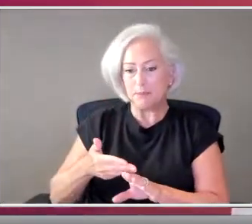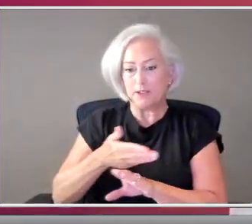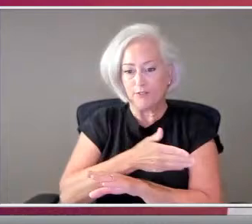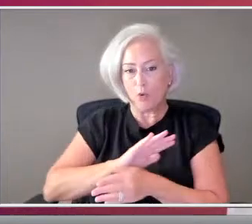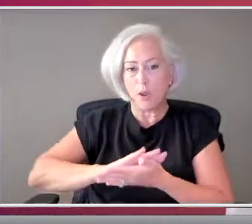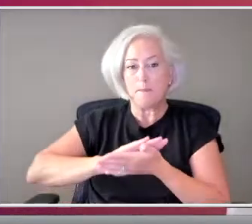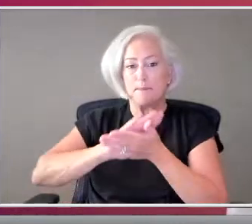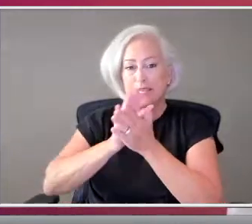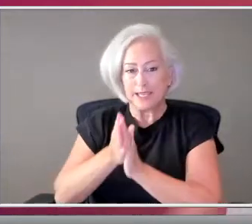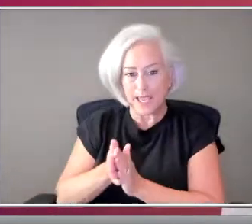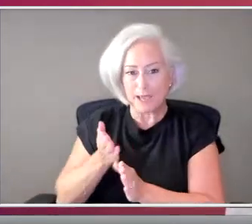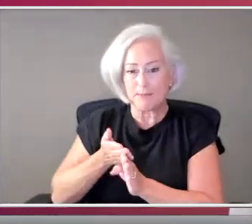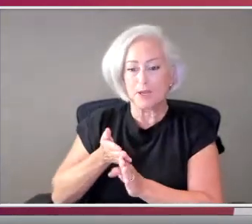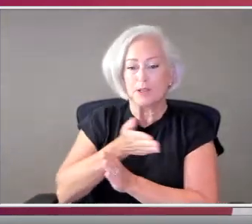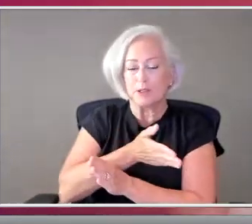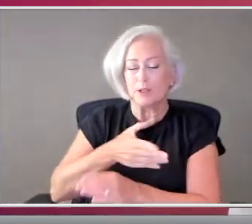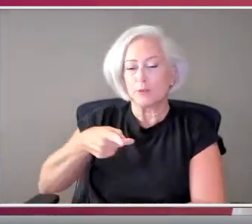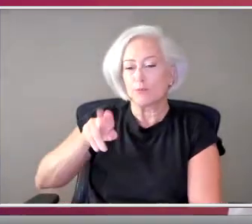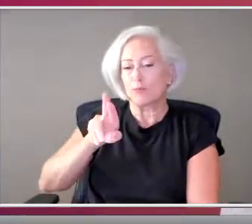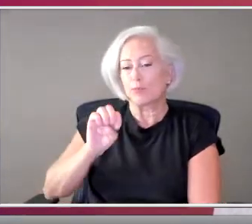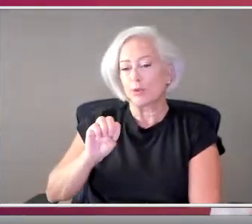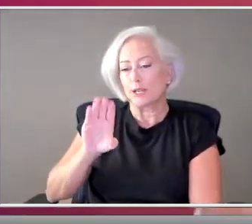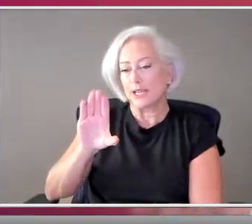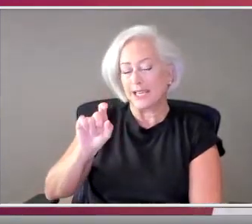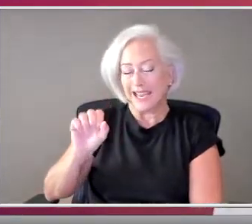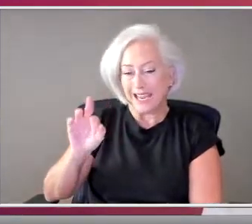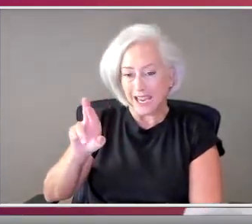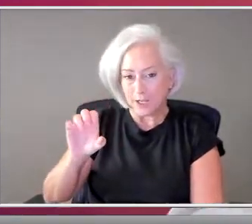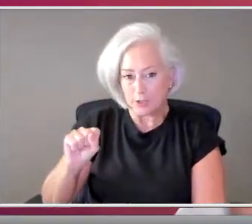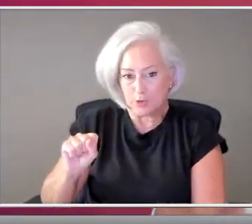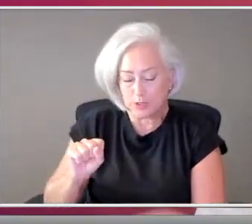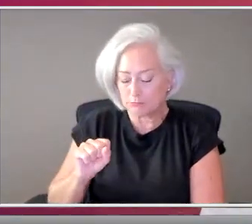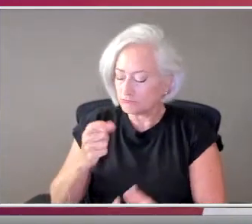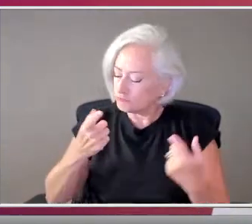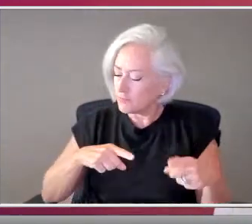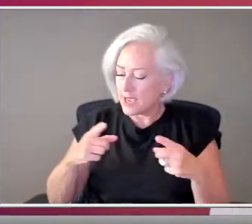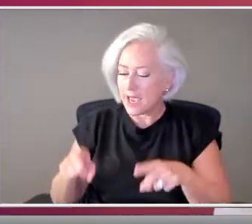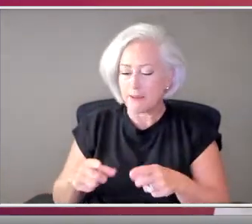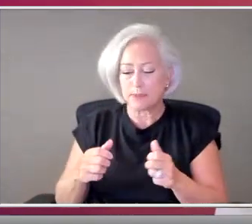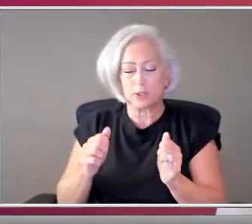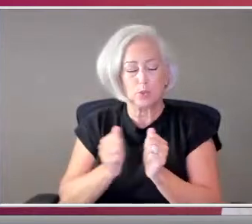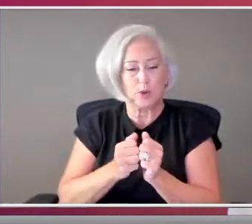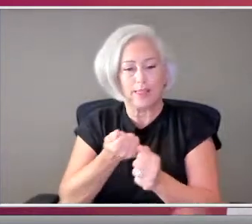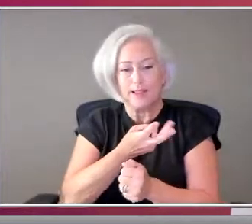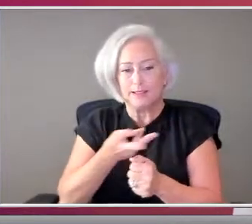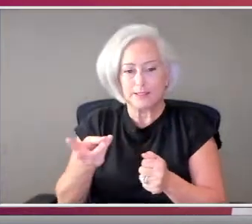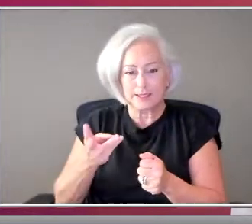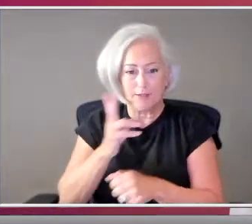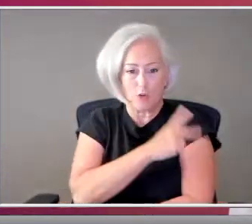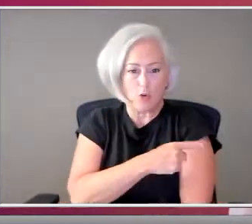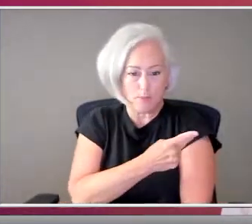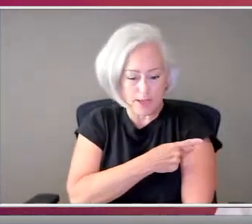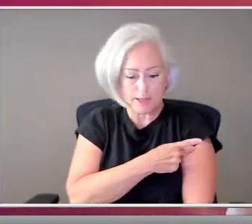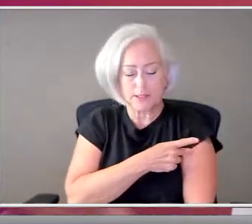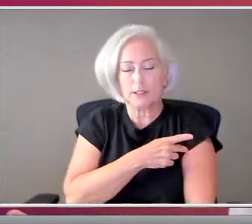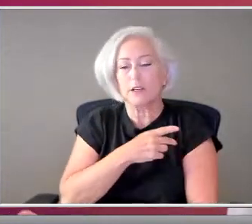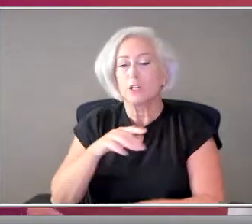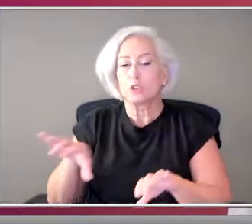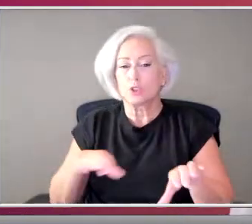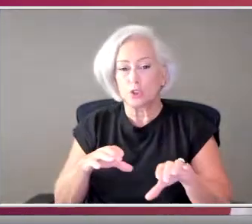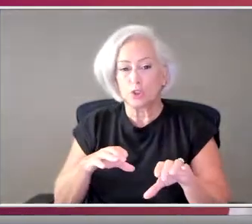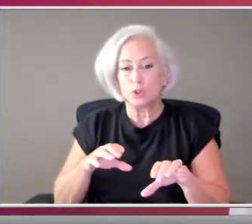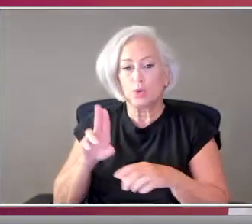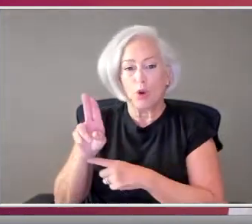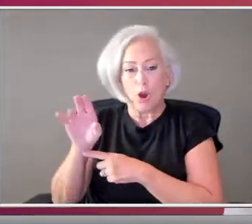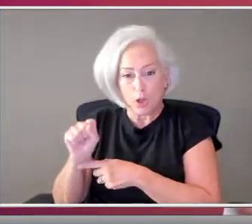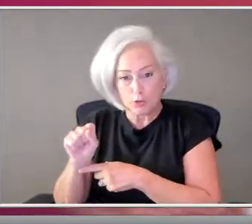this happens with other breast patients, ultrasounds, biopsies, you're doing this every few months. A lot of women say, I think I just